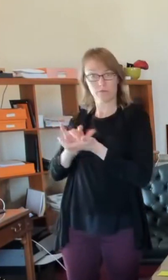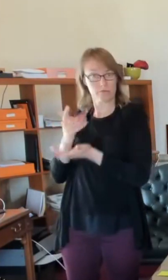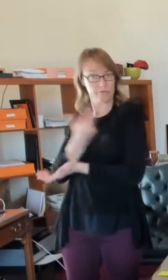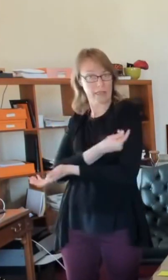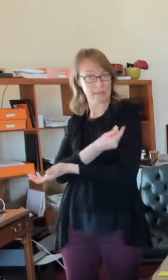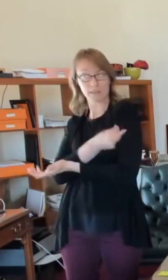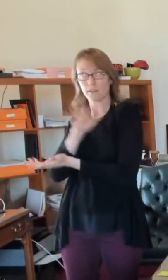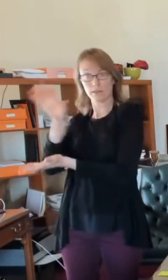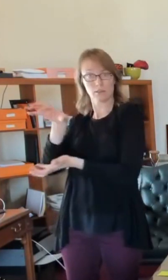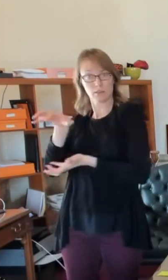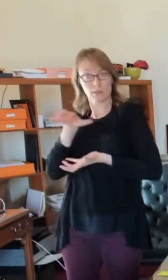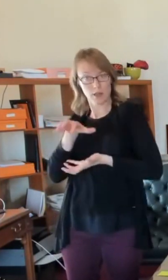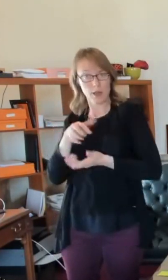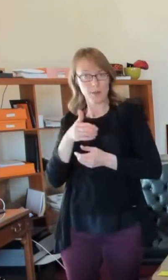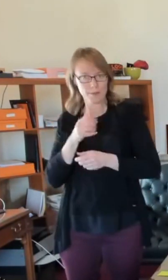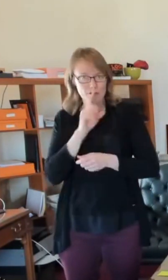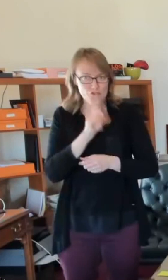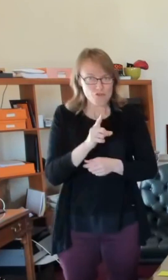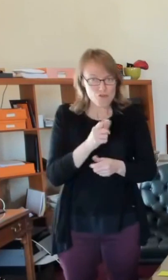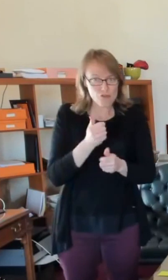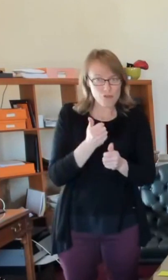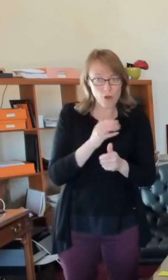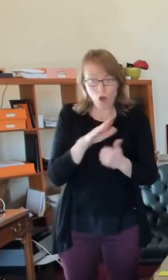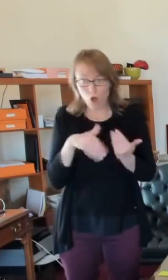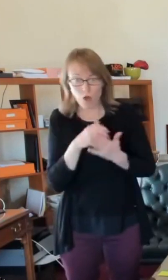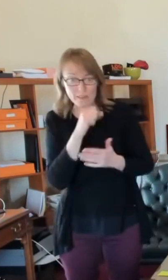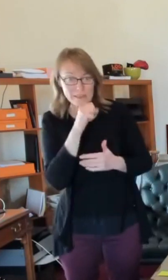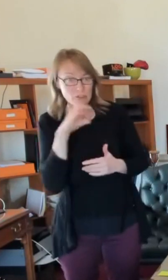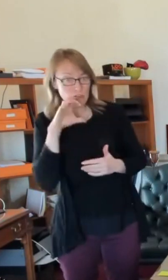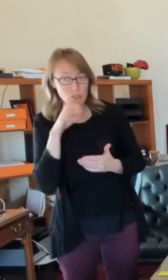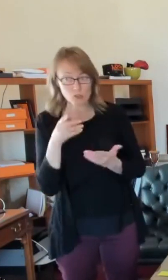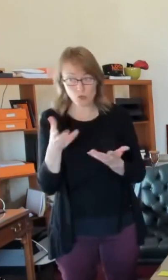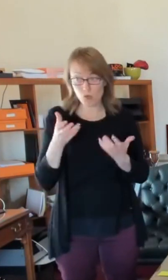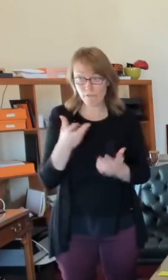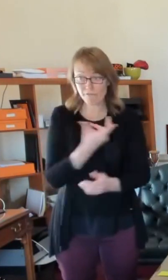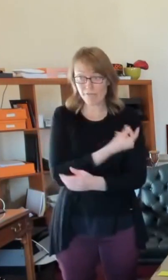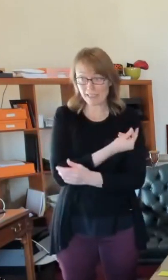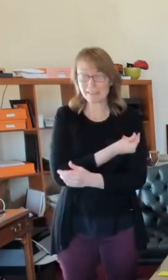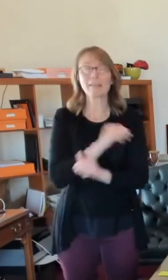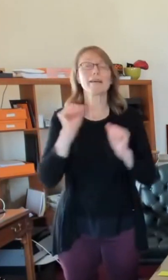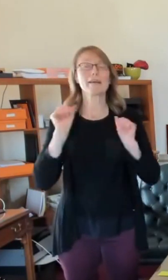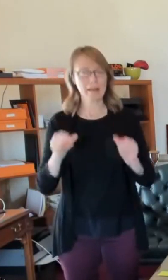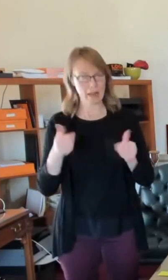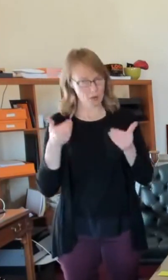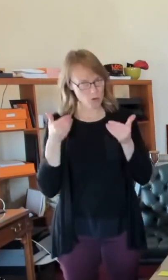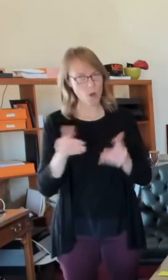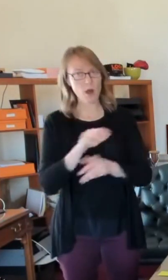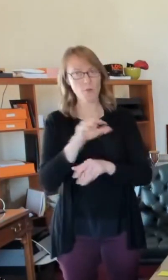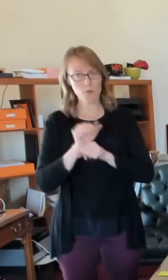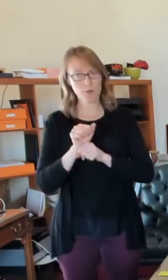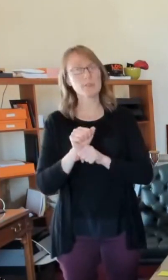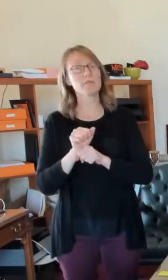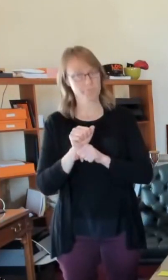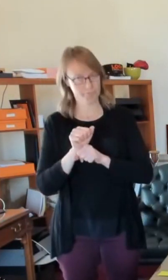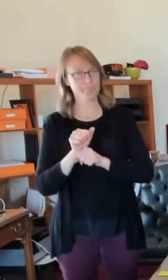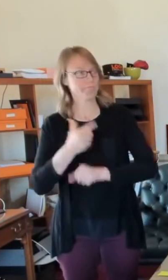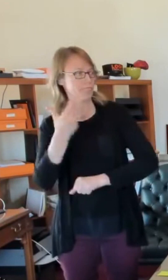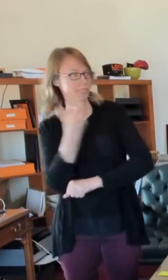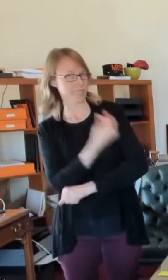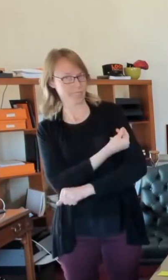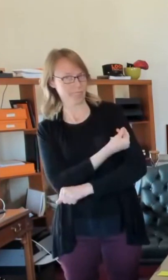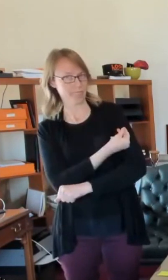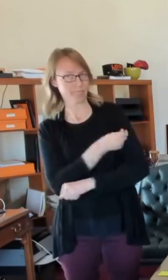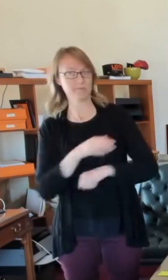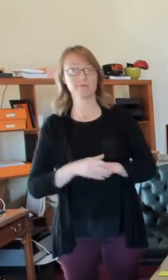who want to be vaccinated. Not a question, but a comment from Carrie, who got her first vaccination at the Omega Center